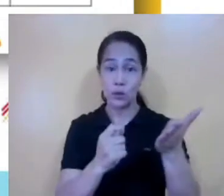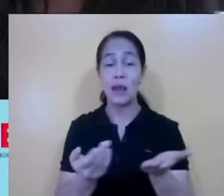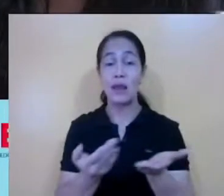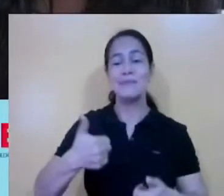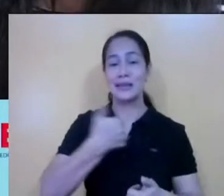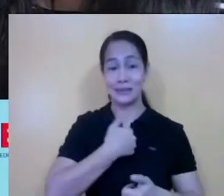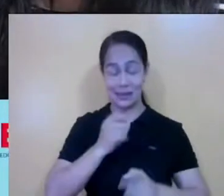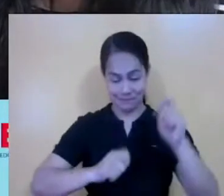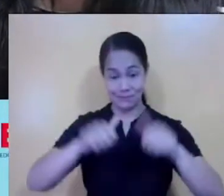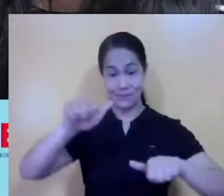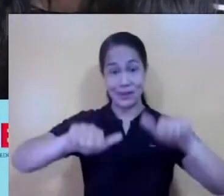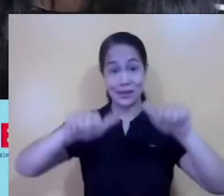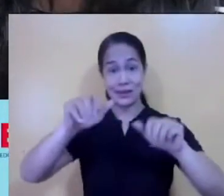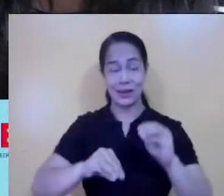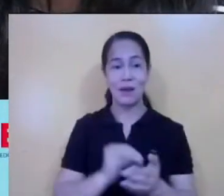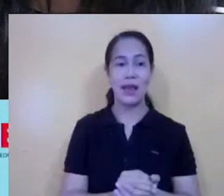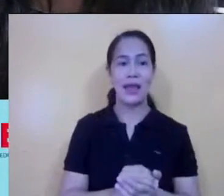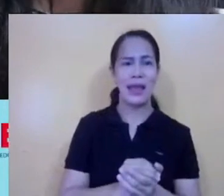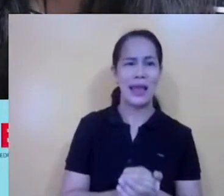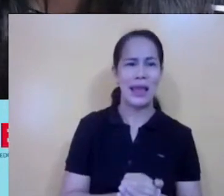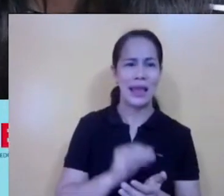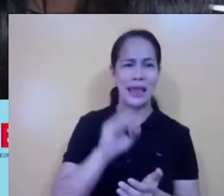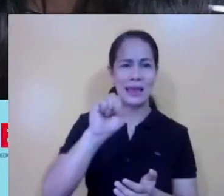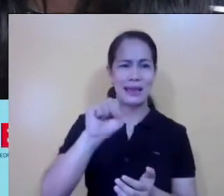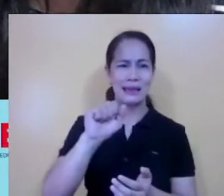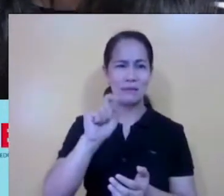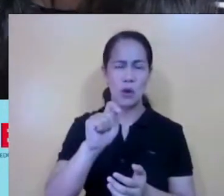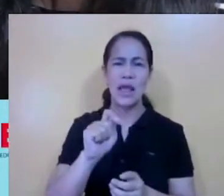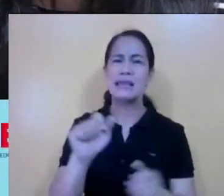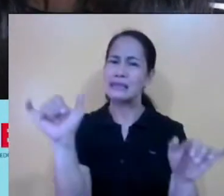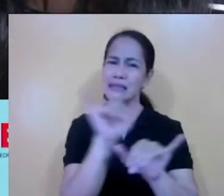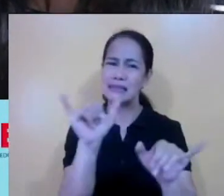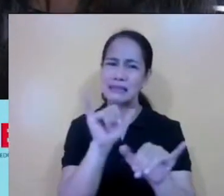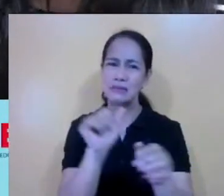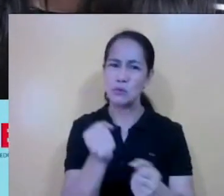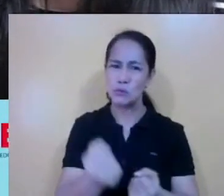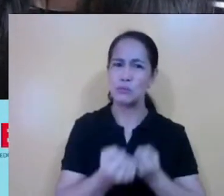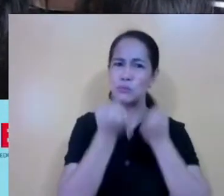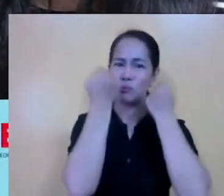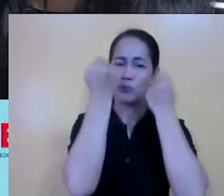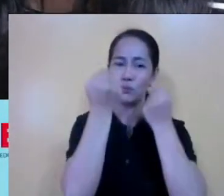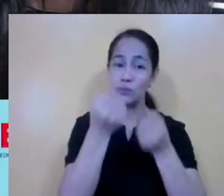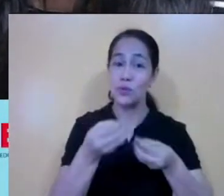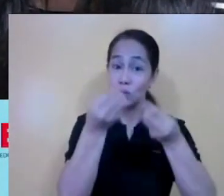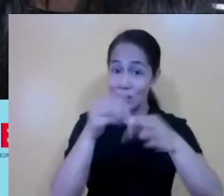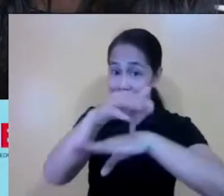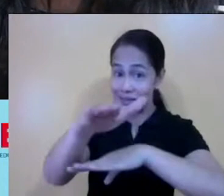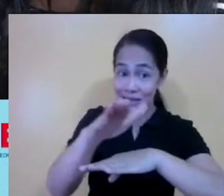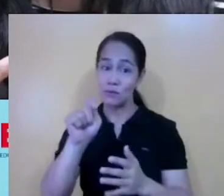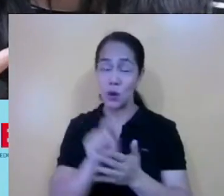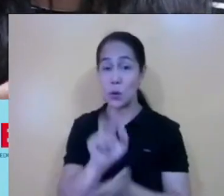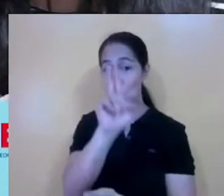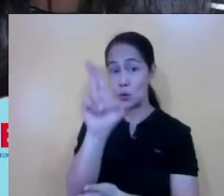the SAT. So this has been a common tool that was issued to our teachers ever since we rolled out the